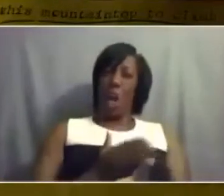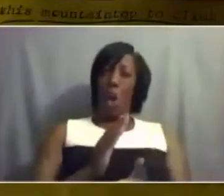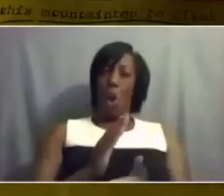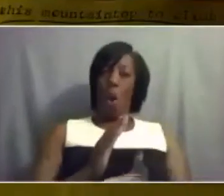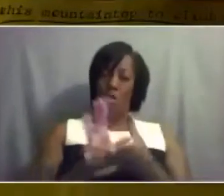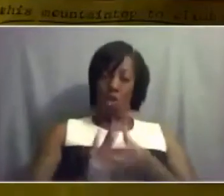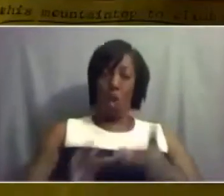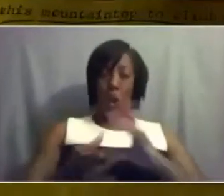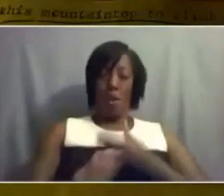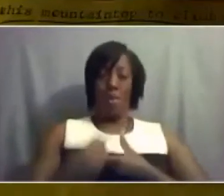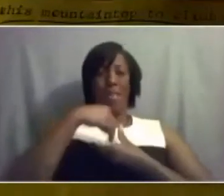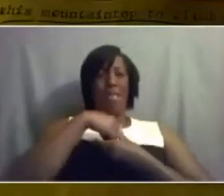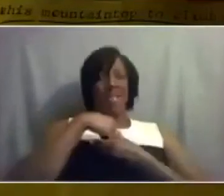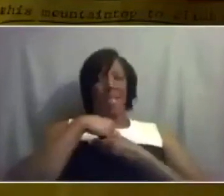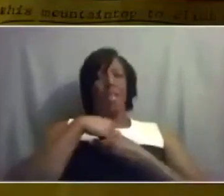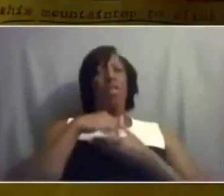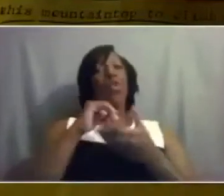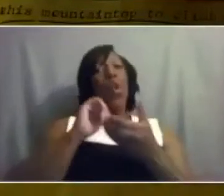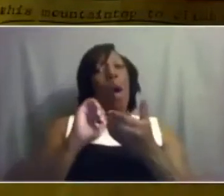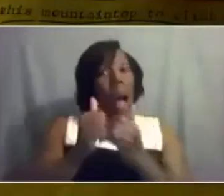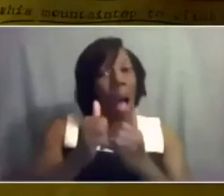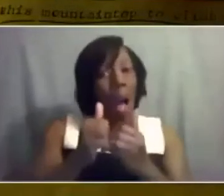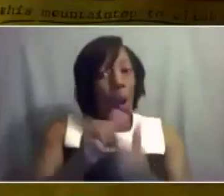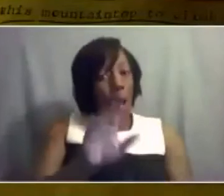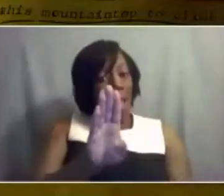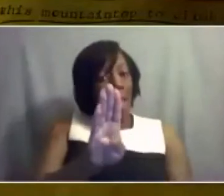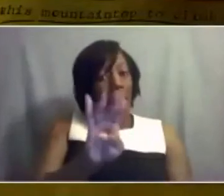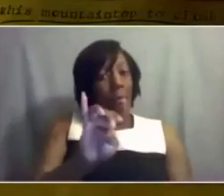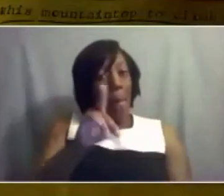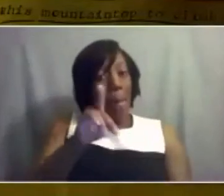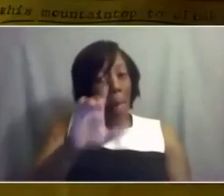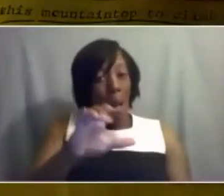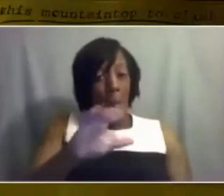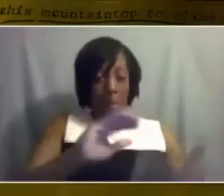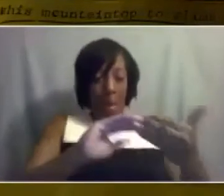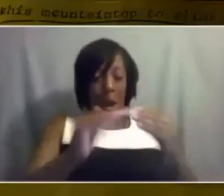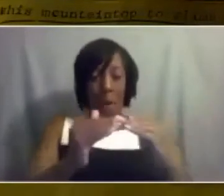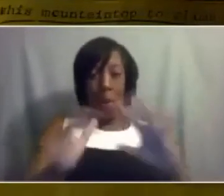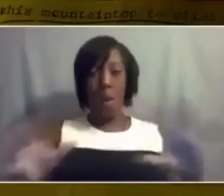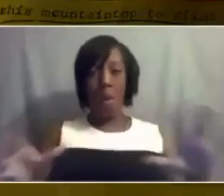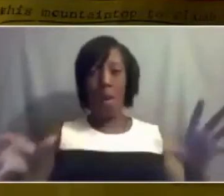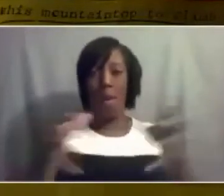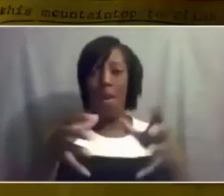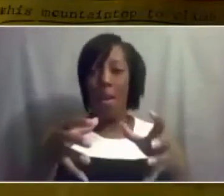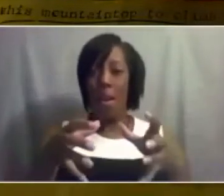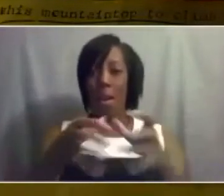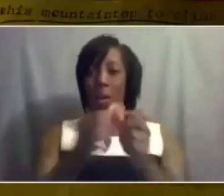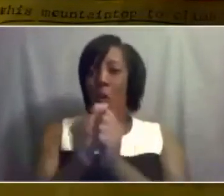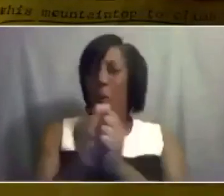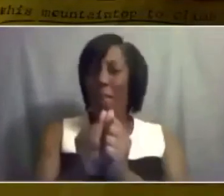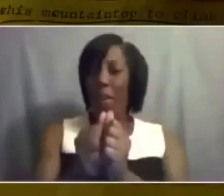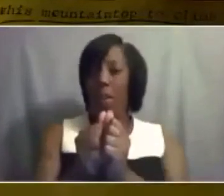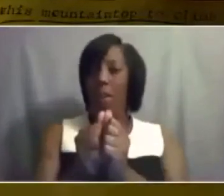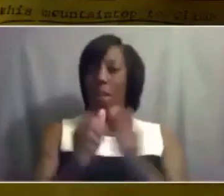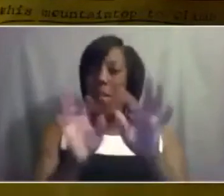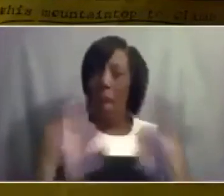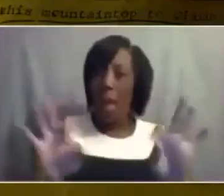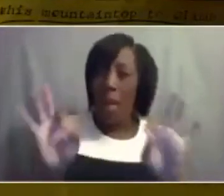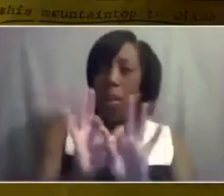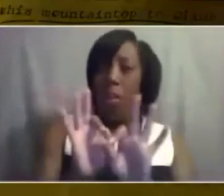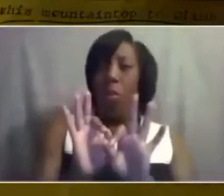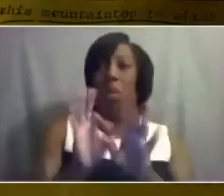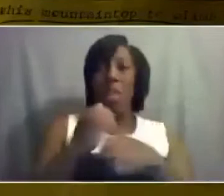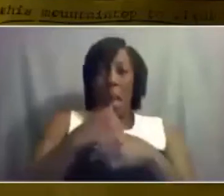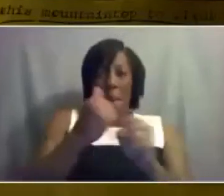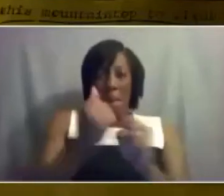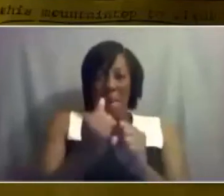come together as collective BIPOC communities talking about collectively that experience and those values, and how are we creating the spaces